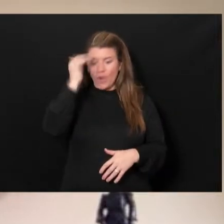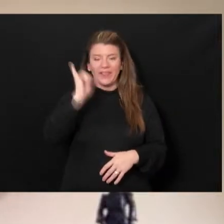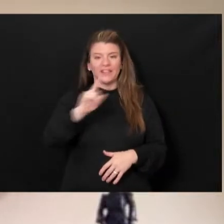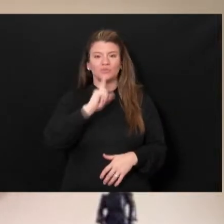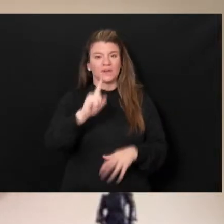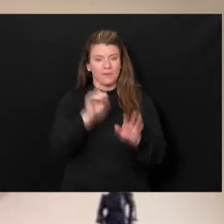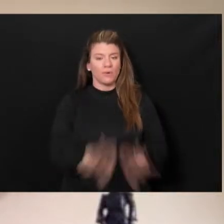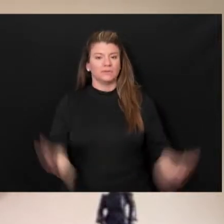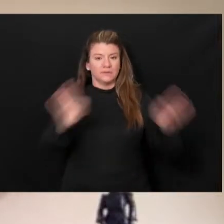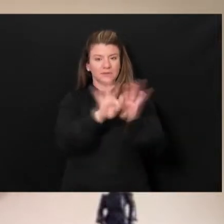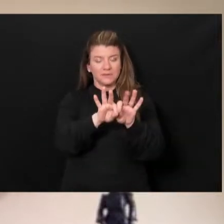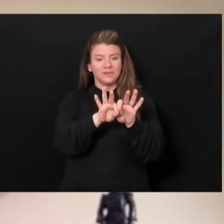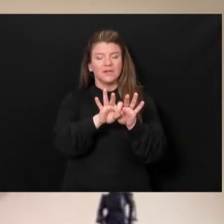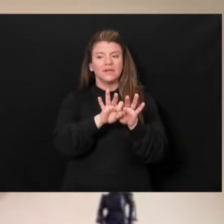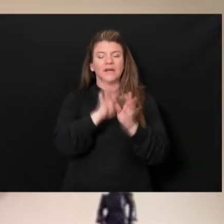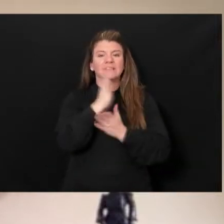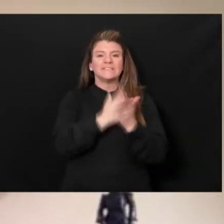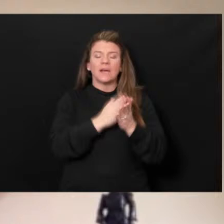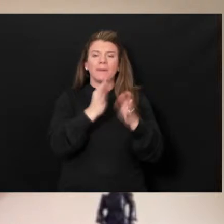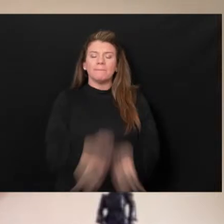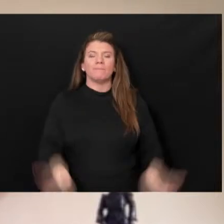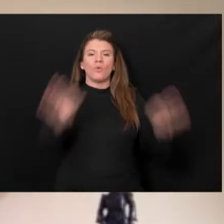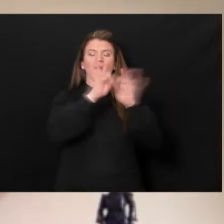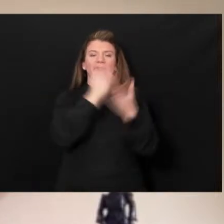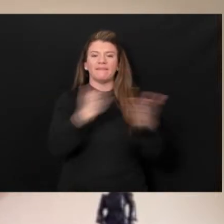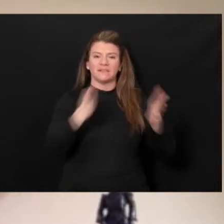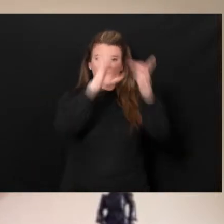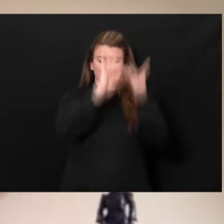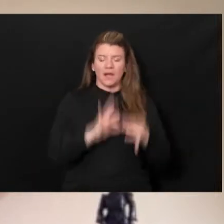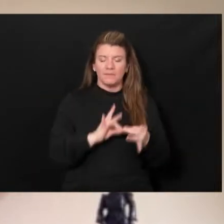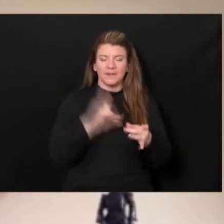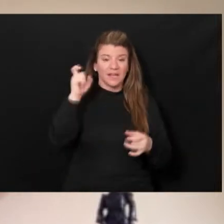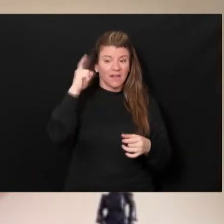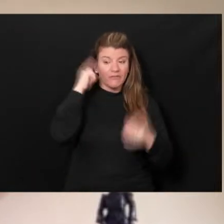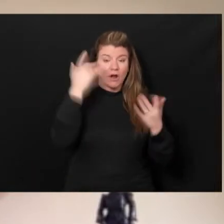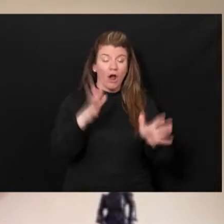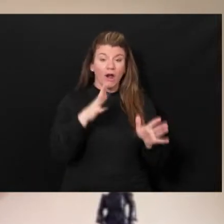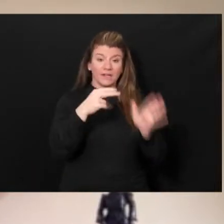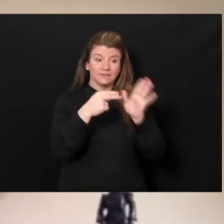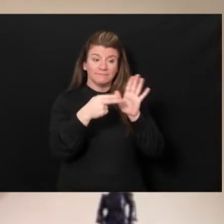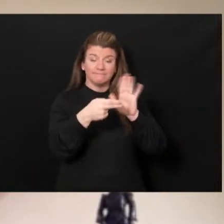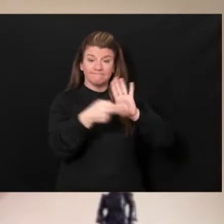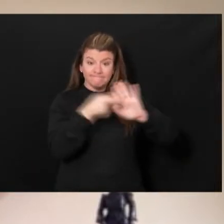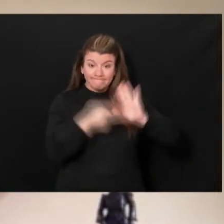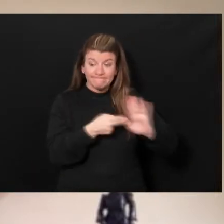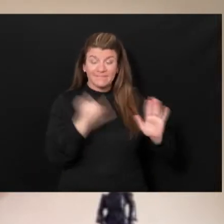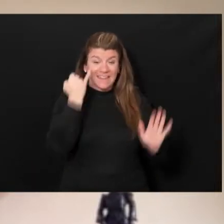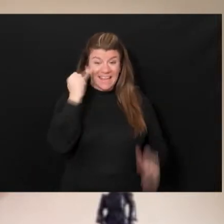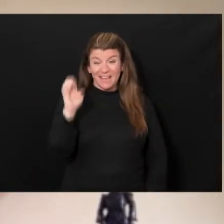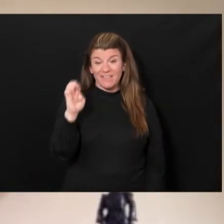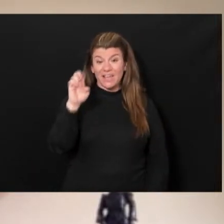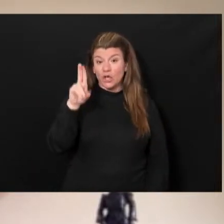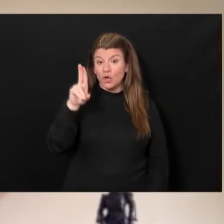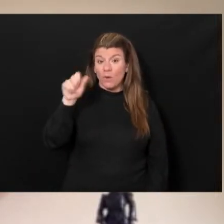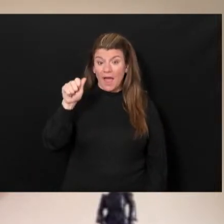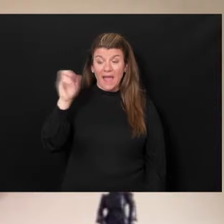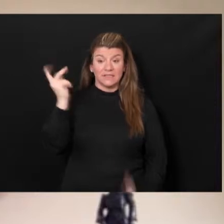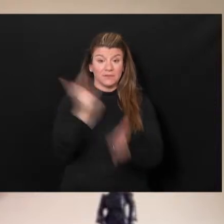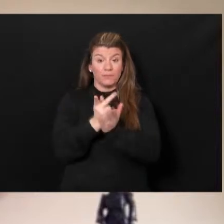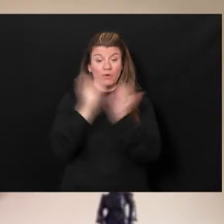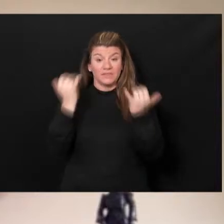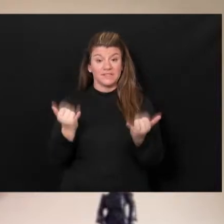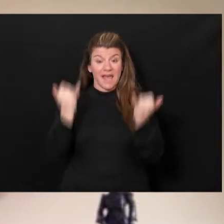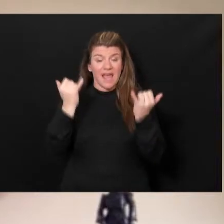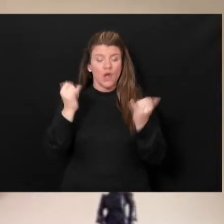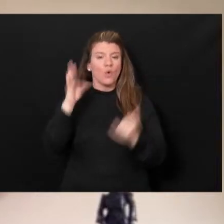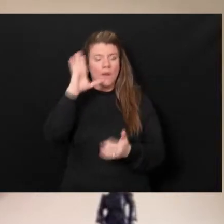important. Some key highlights, as the Governor pointed out, if the EUA is approved today, we